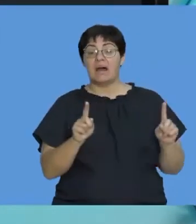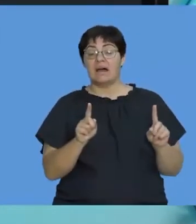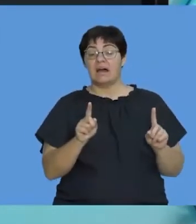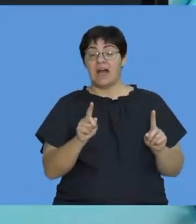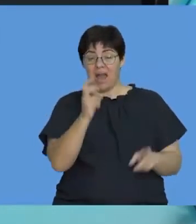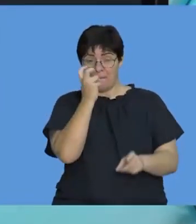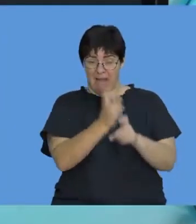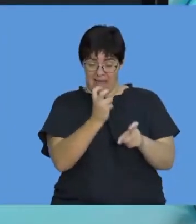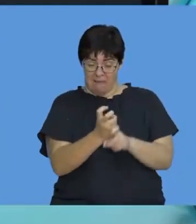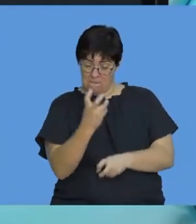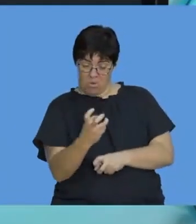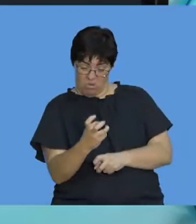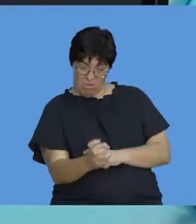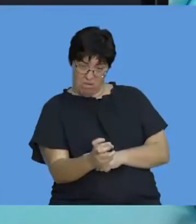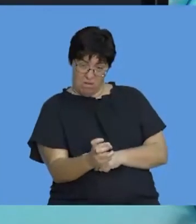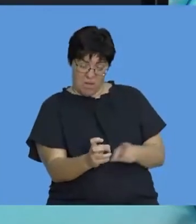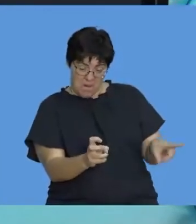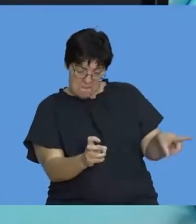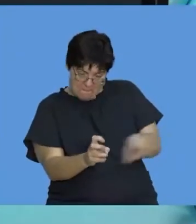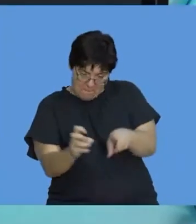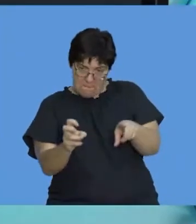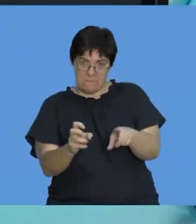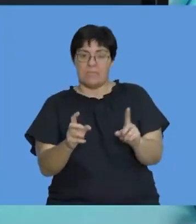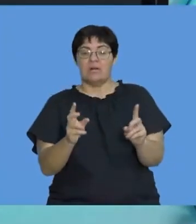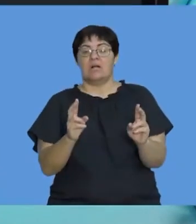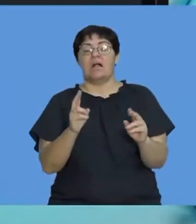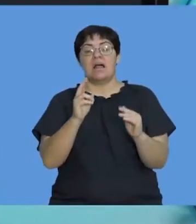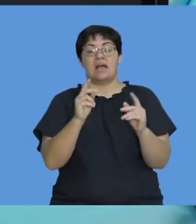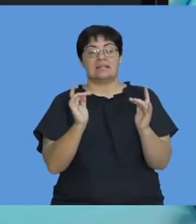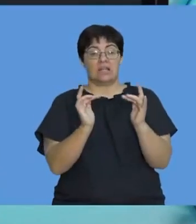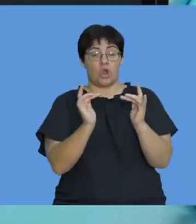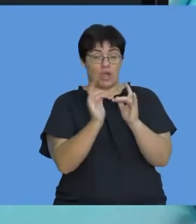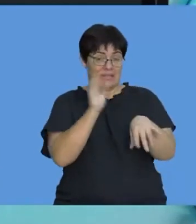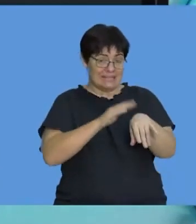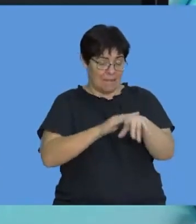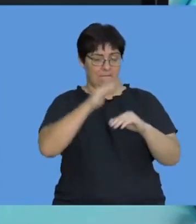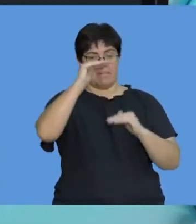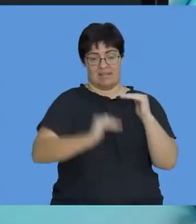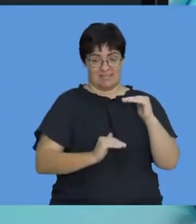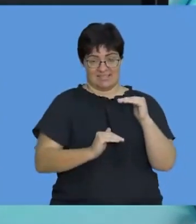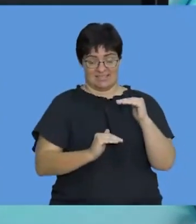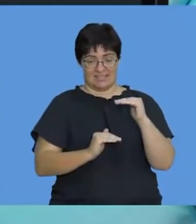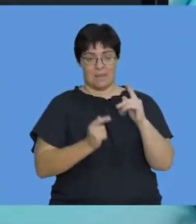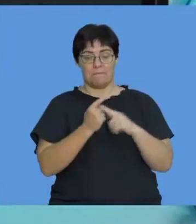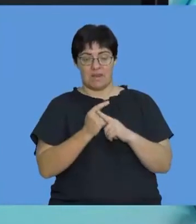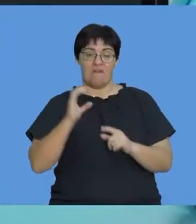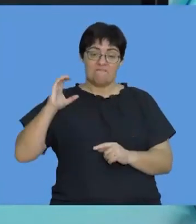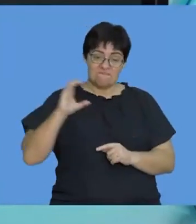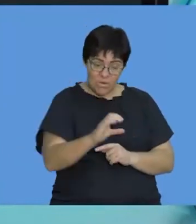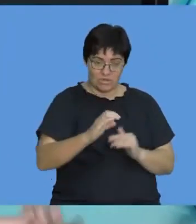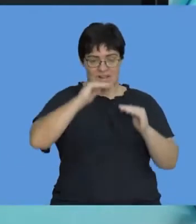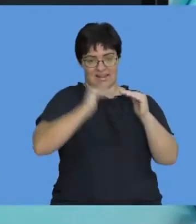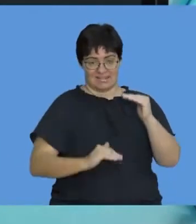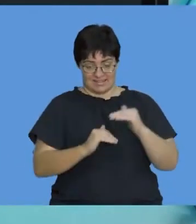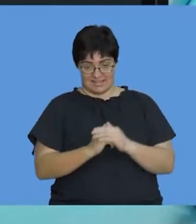anyway. If I got a harder ball that then I could make the contact time less, I would